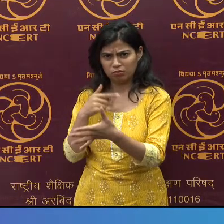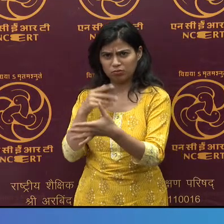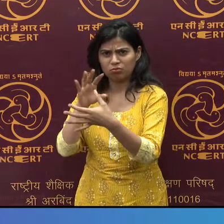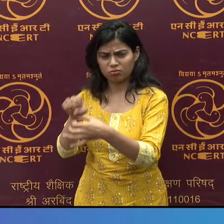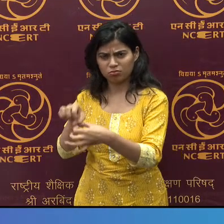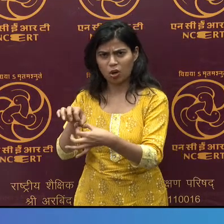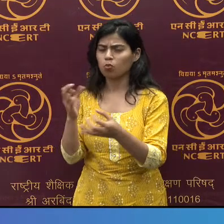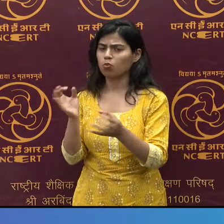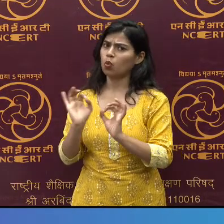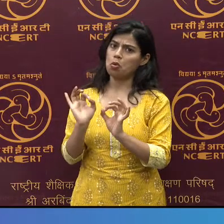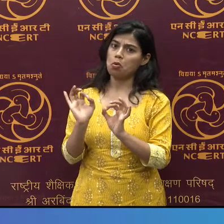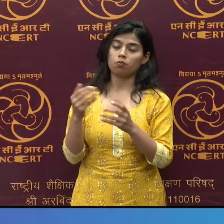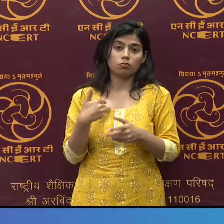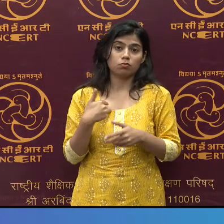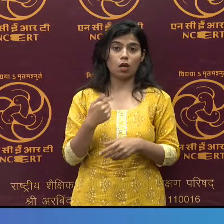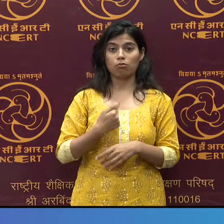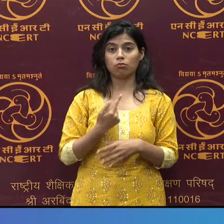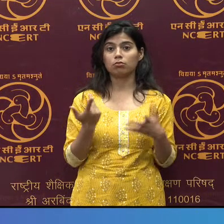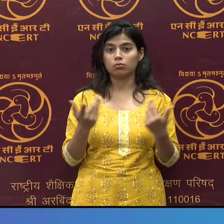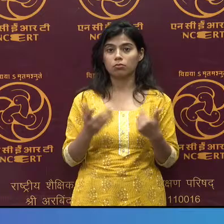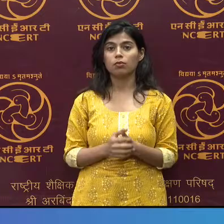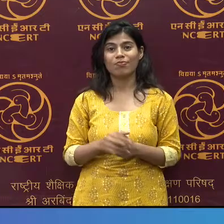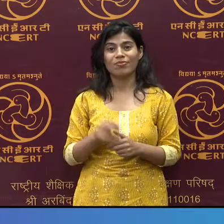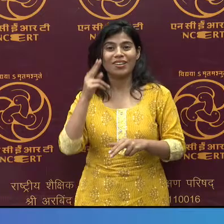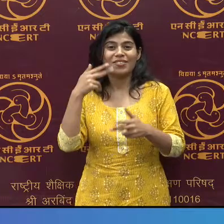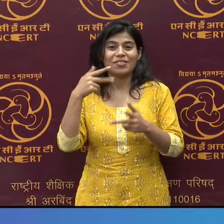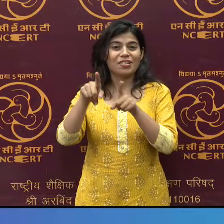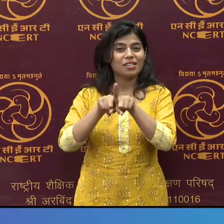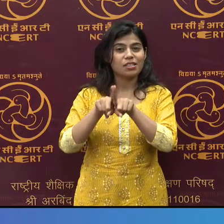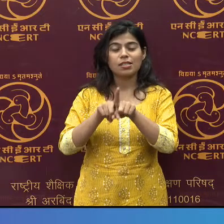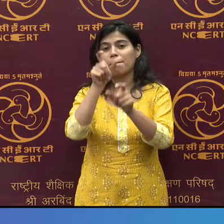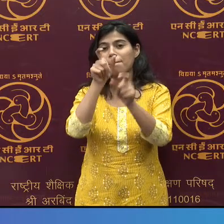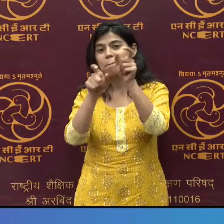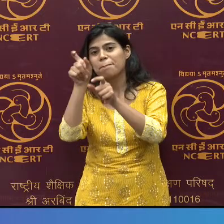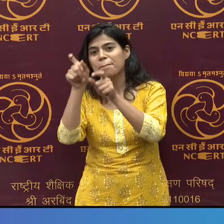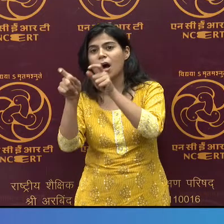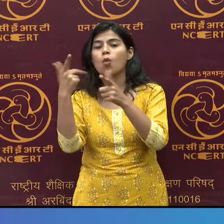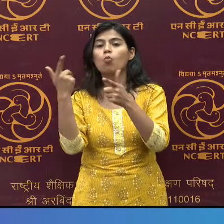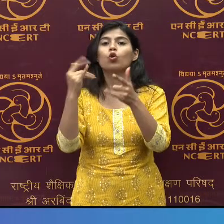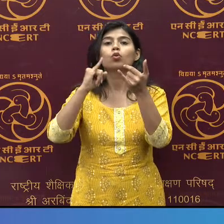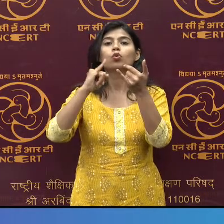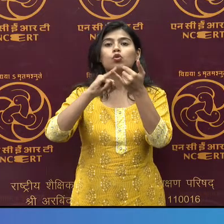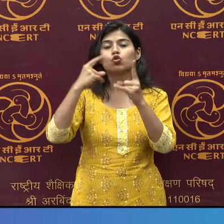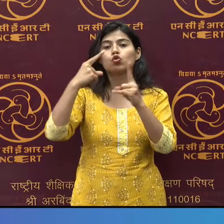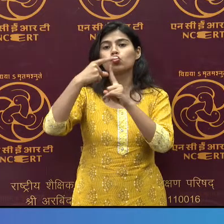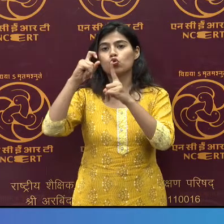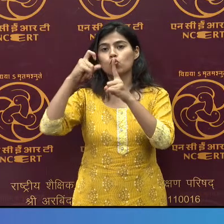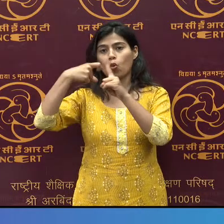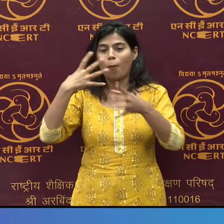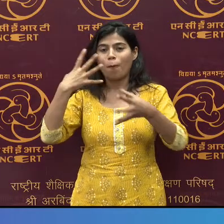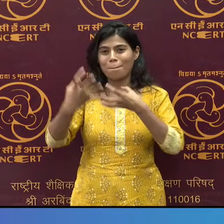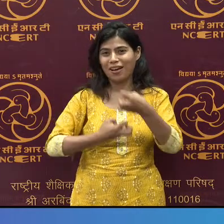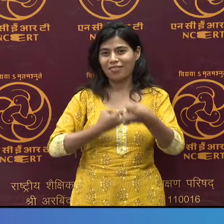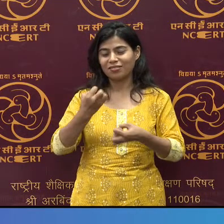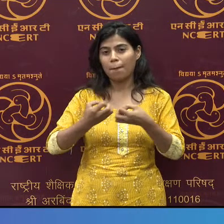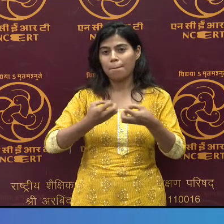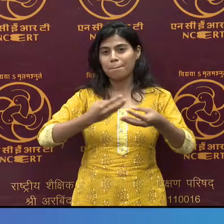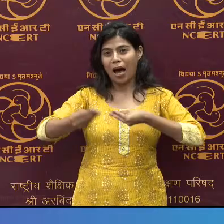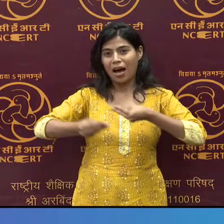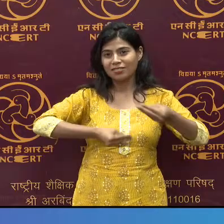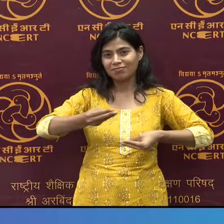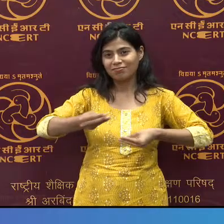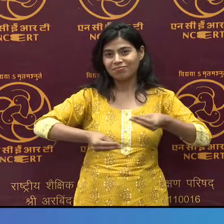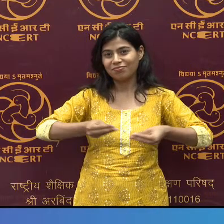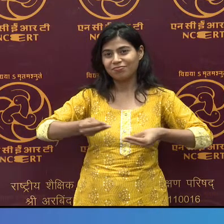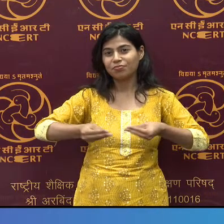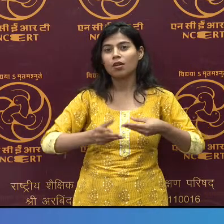Like people earn a lot in stock market, right? So, if you get a link, you invest through